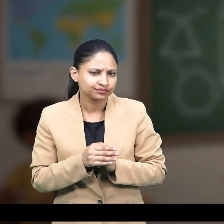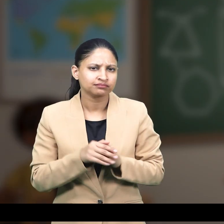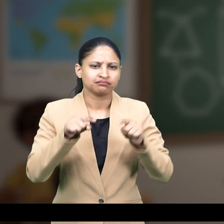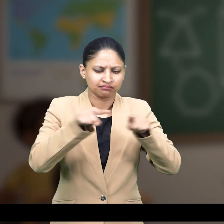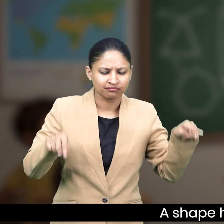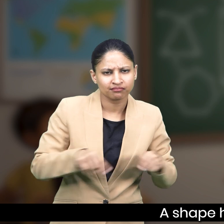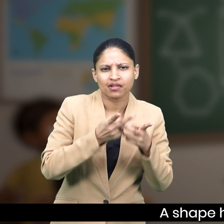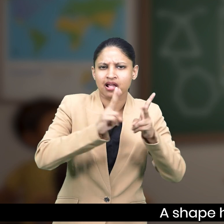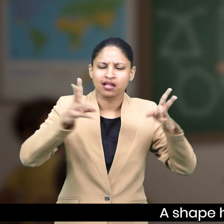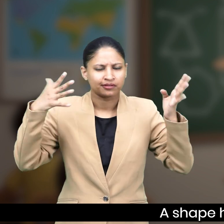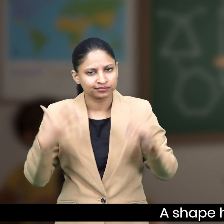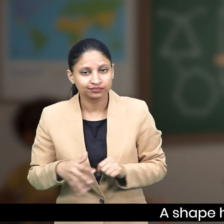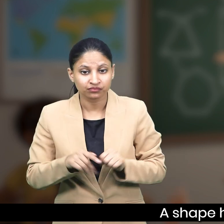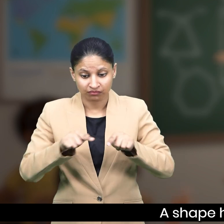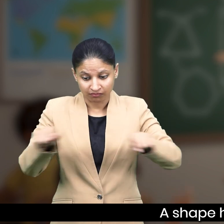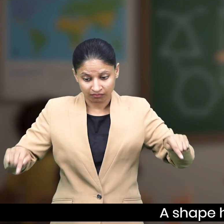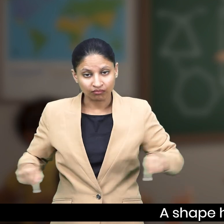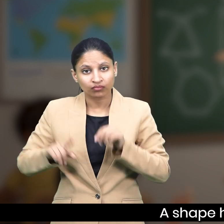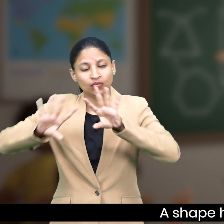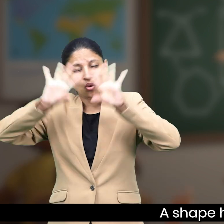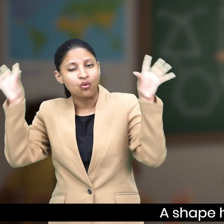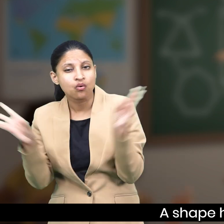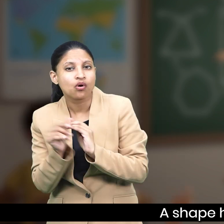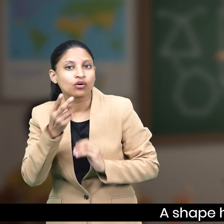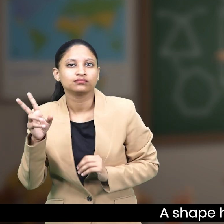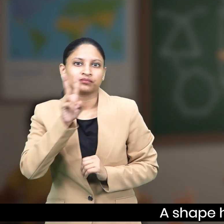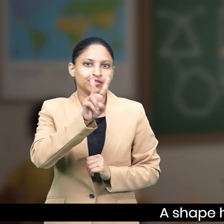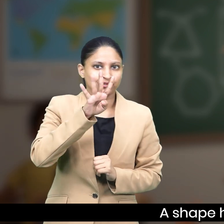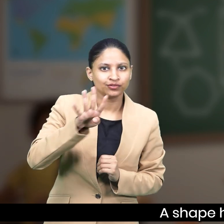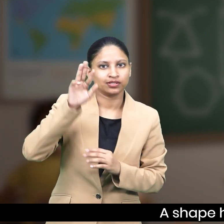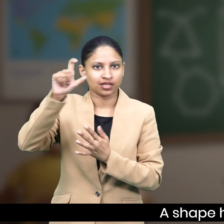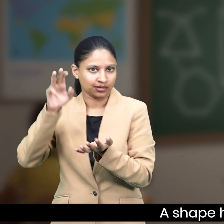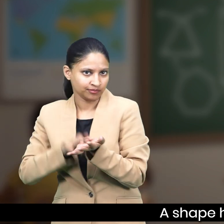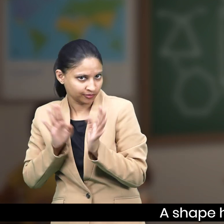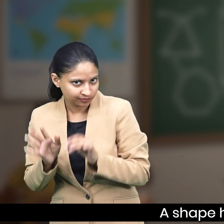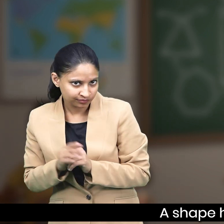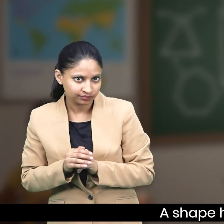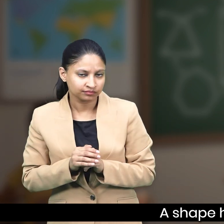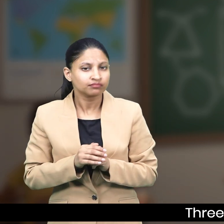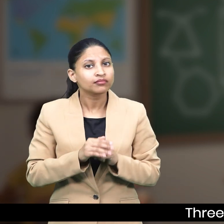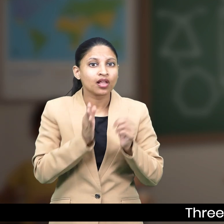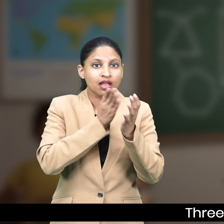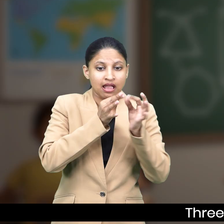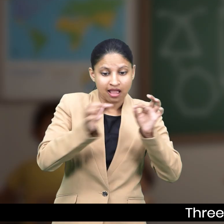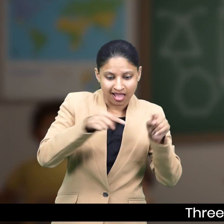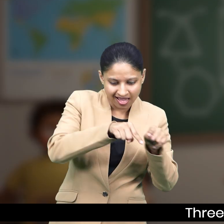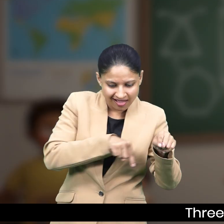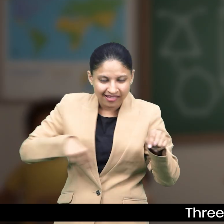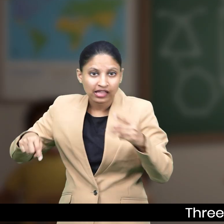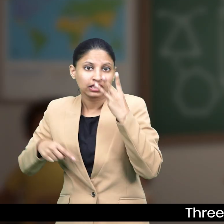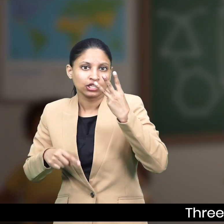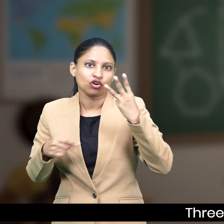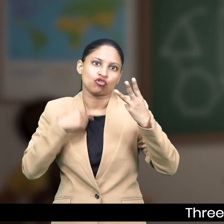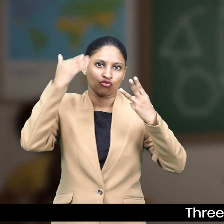Example 1. A shape has a perimeter of 24 cm. 3 sides